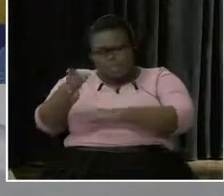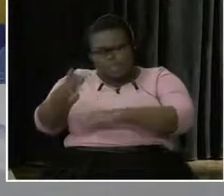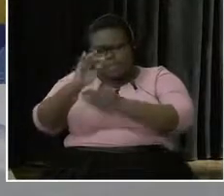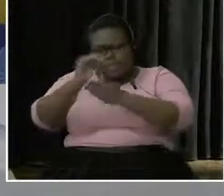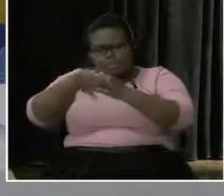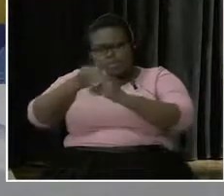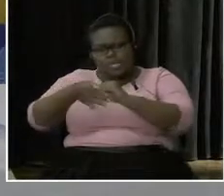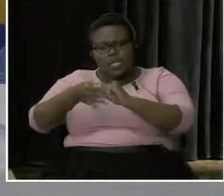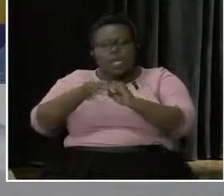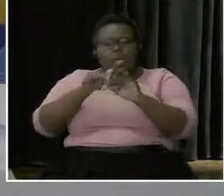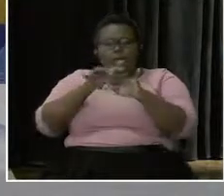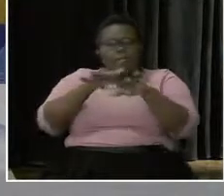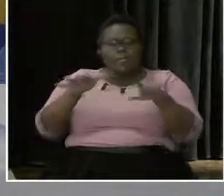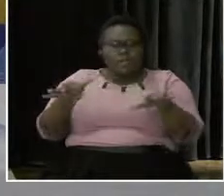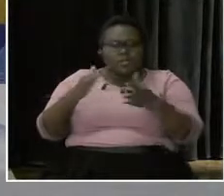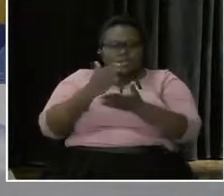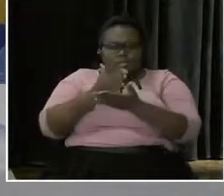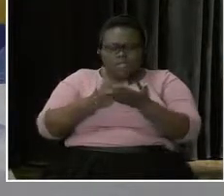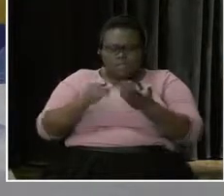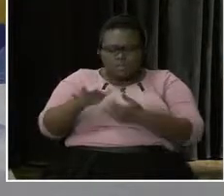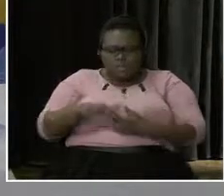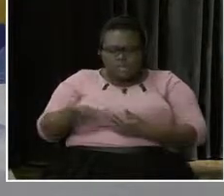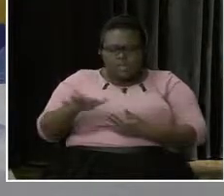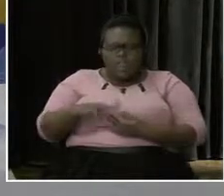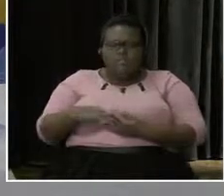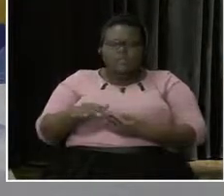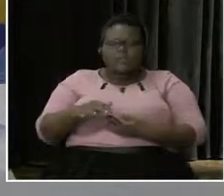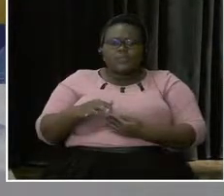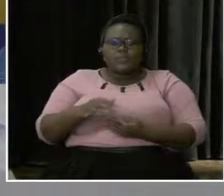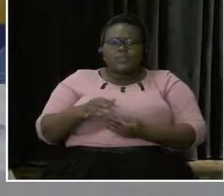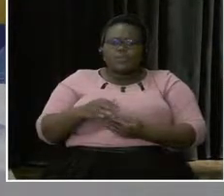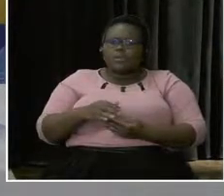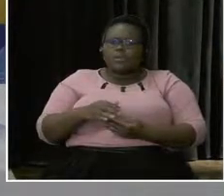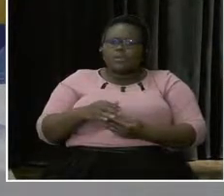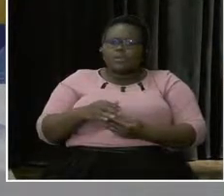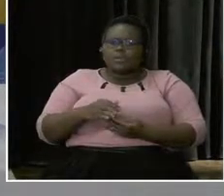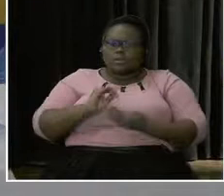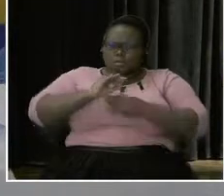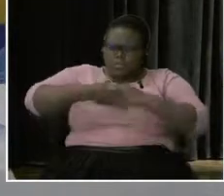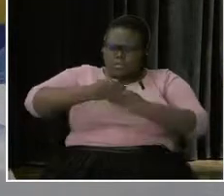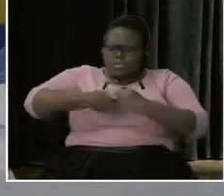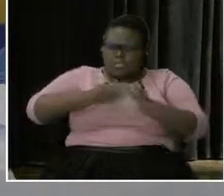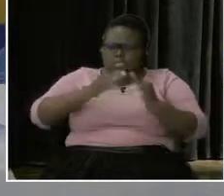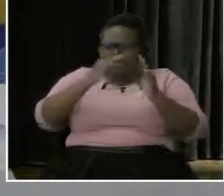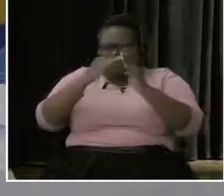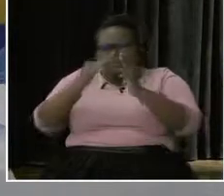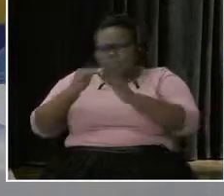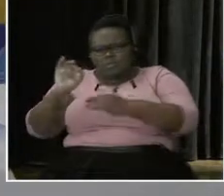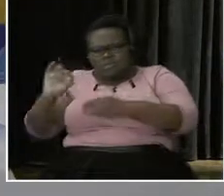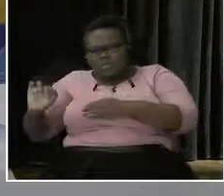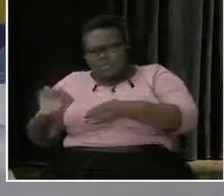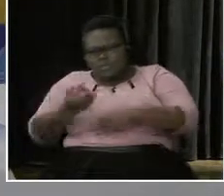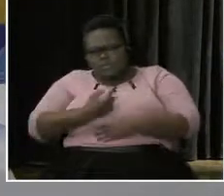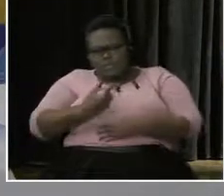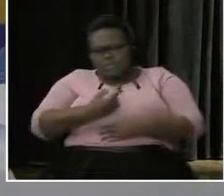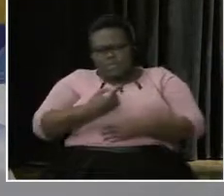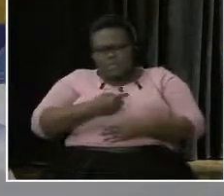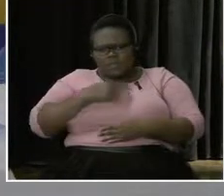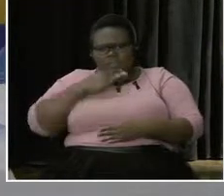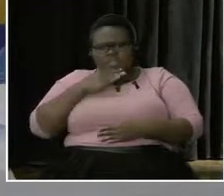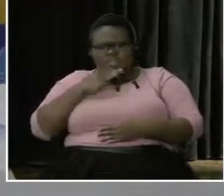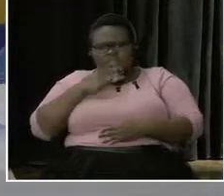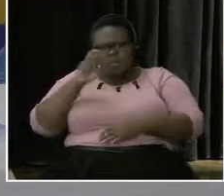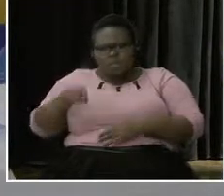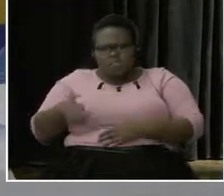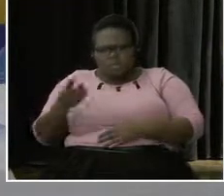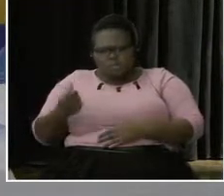the areas. To protect your properties and yourself doesn't mean that you have to do